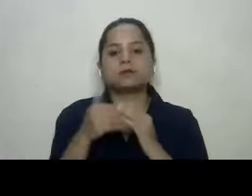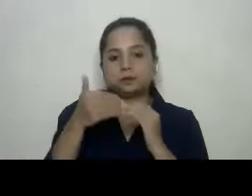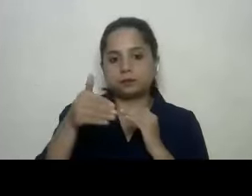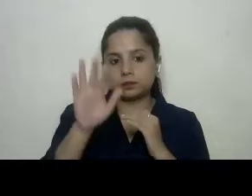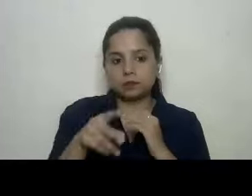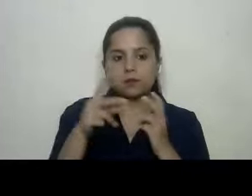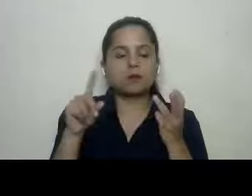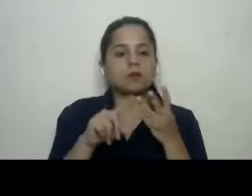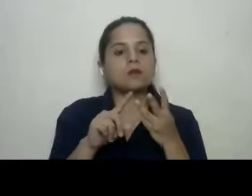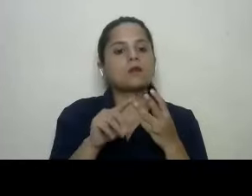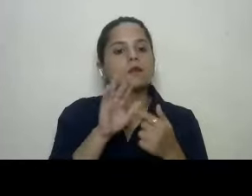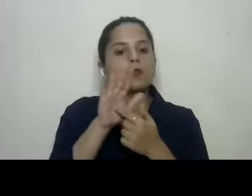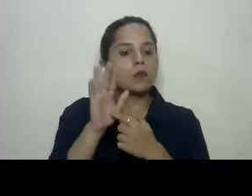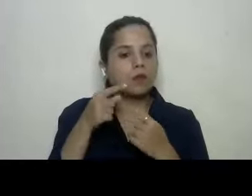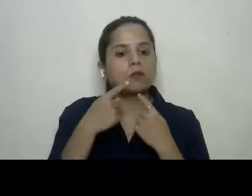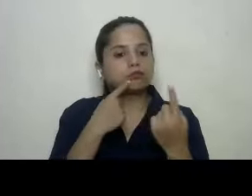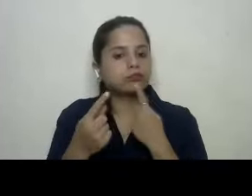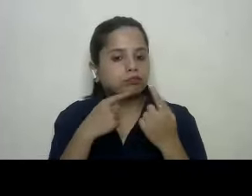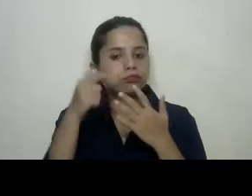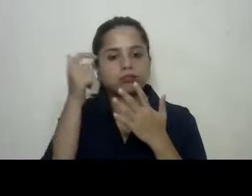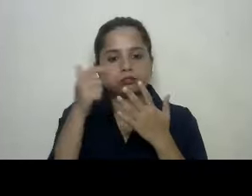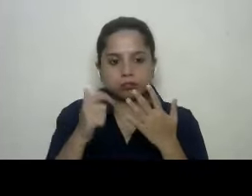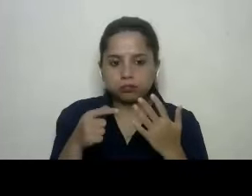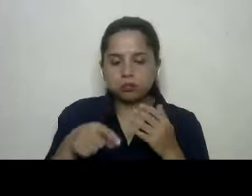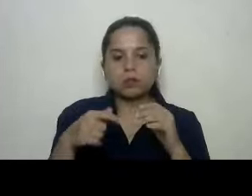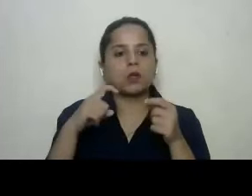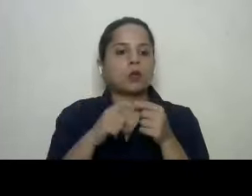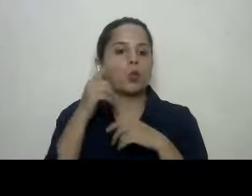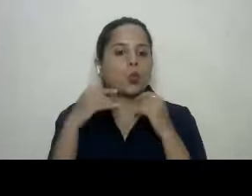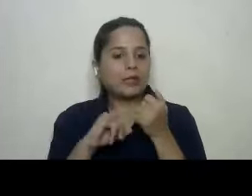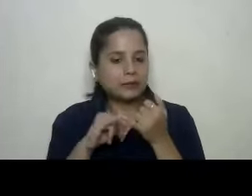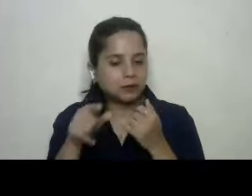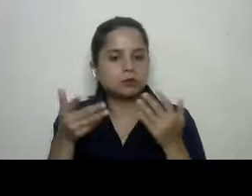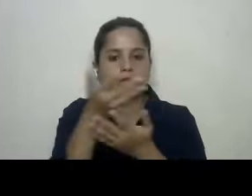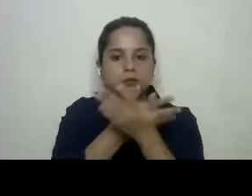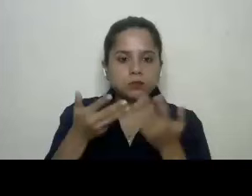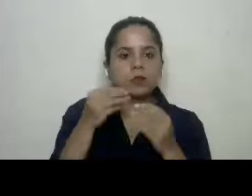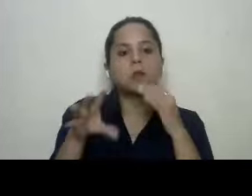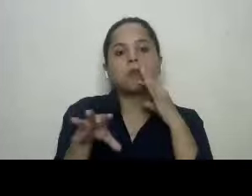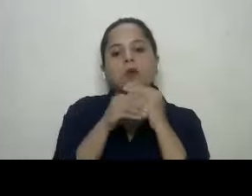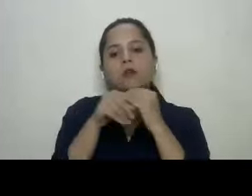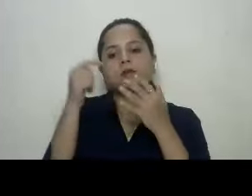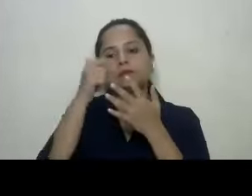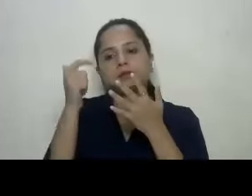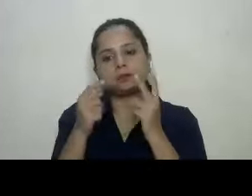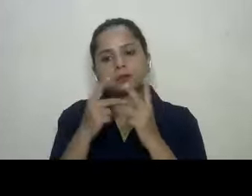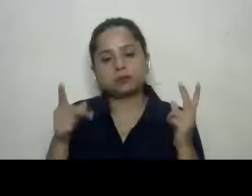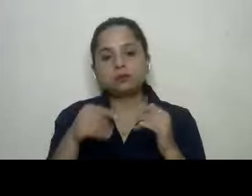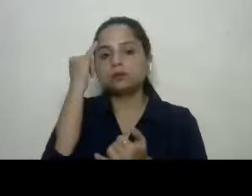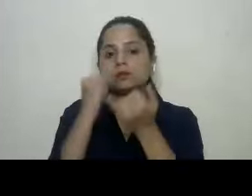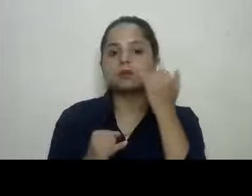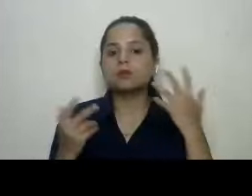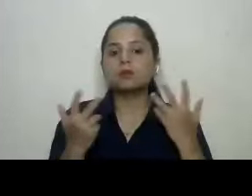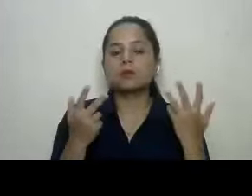showcase of interactive features like quizzes, discussions, and some additional features. And the last one is